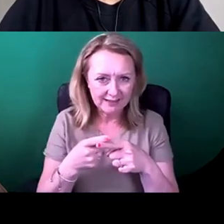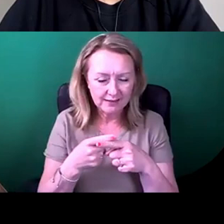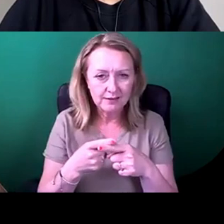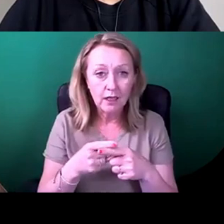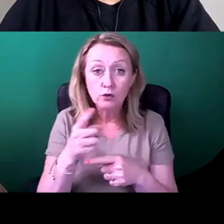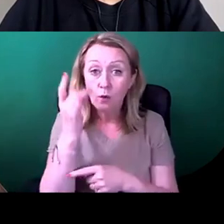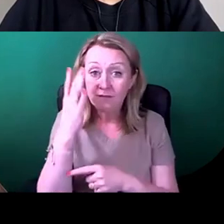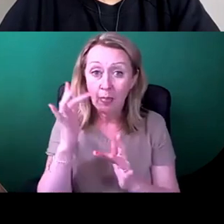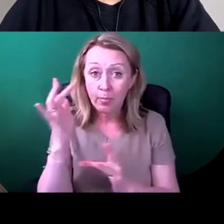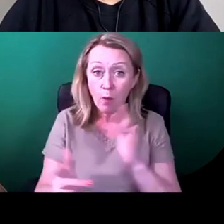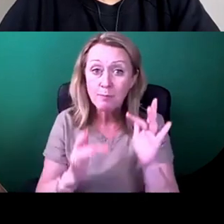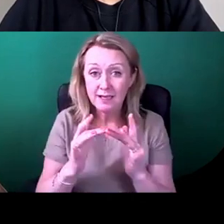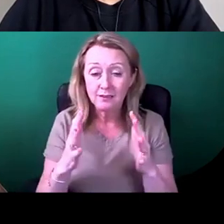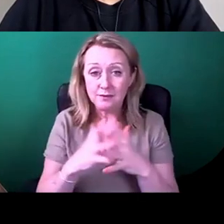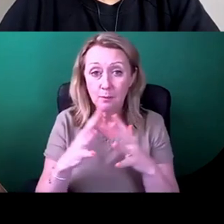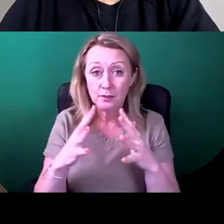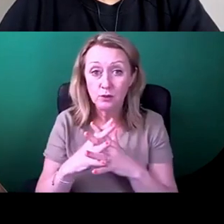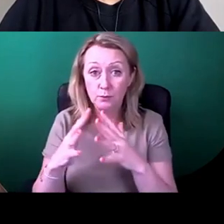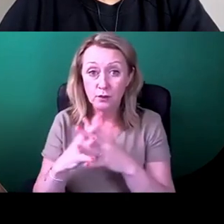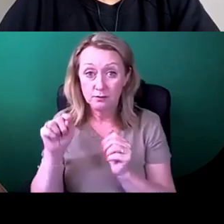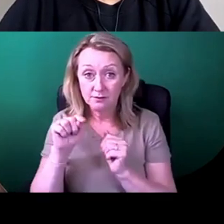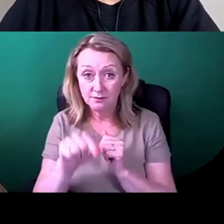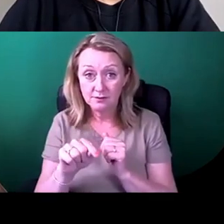web address, it's